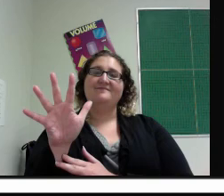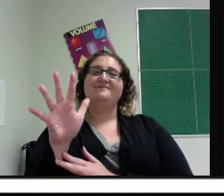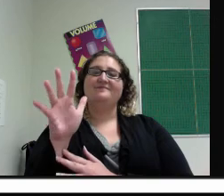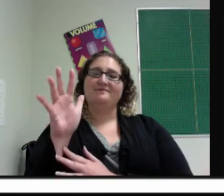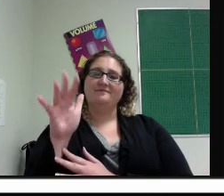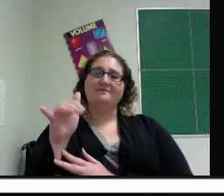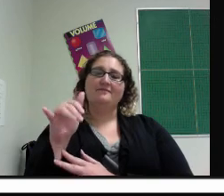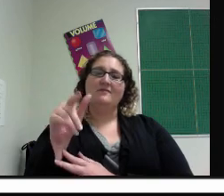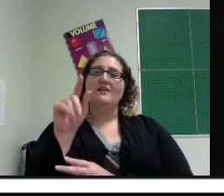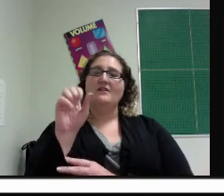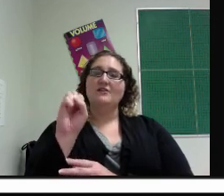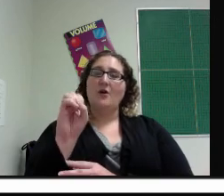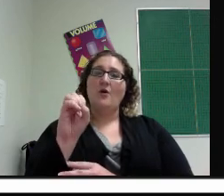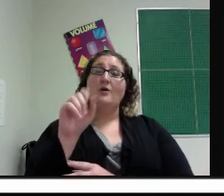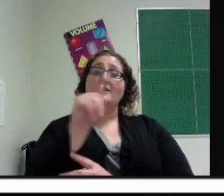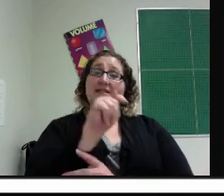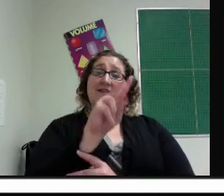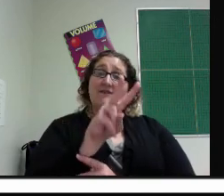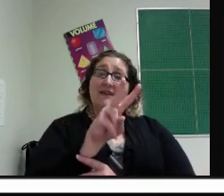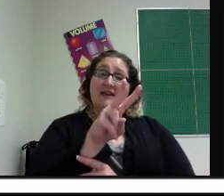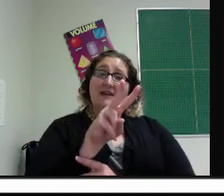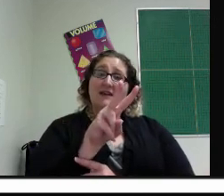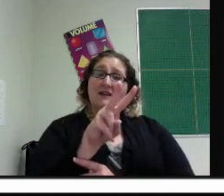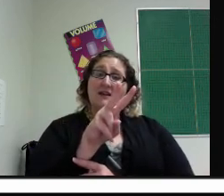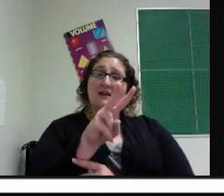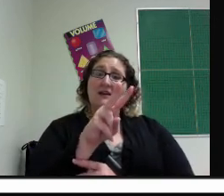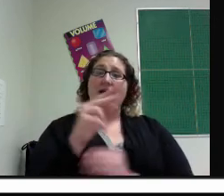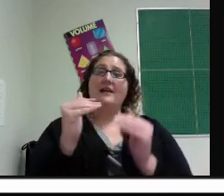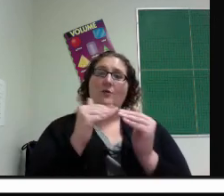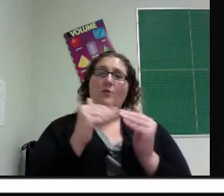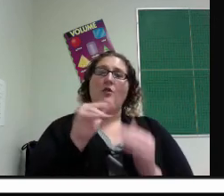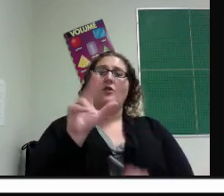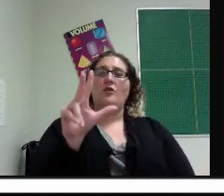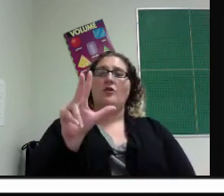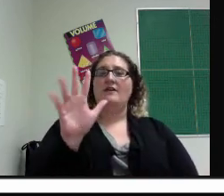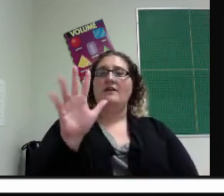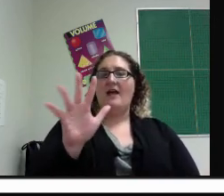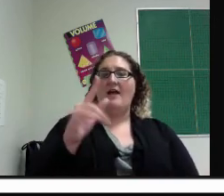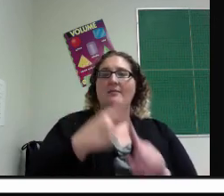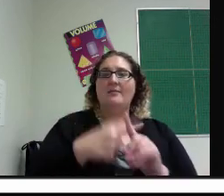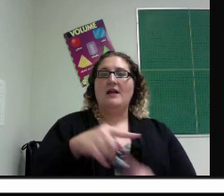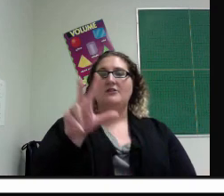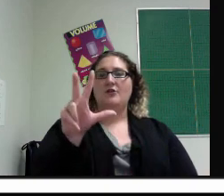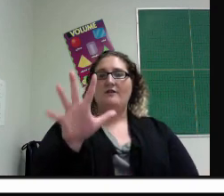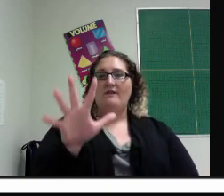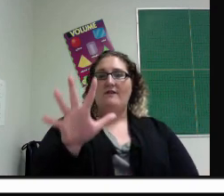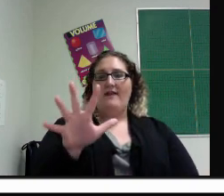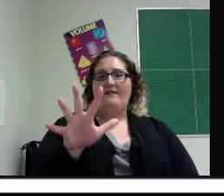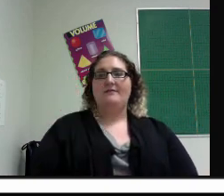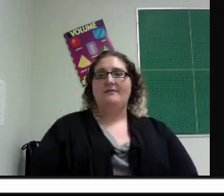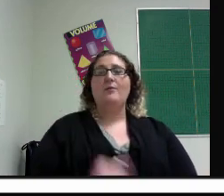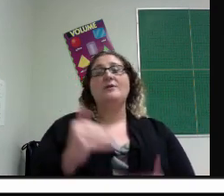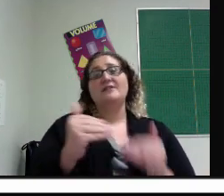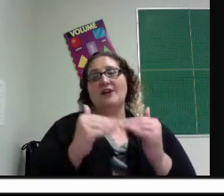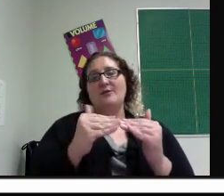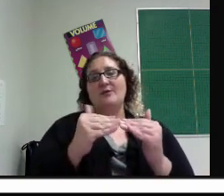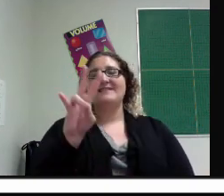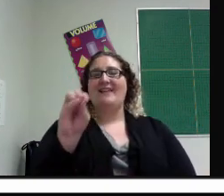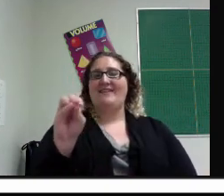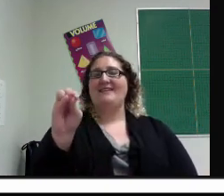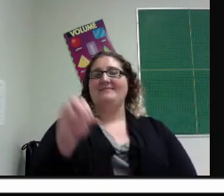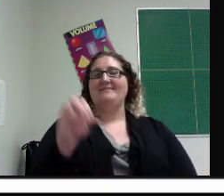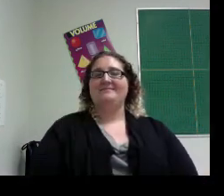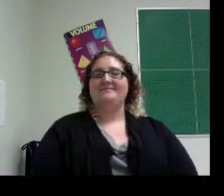And then TV is going to be 35 plus 35, which is 70.